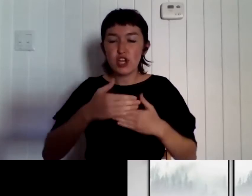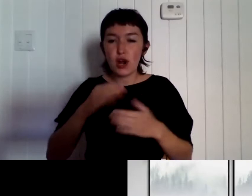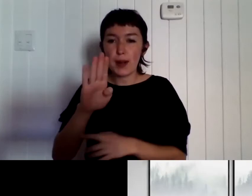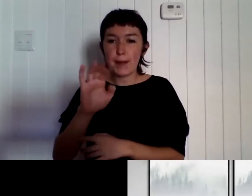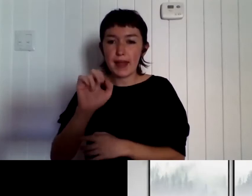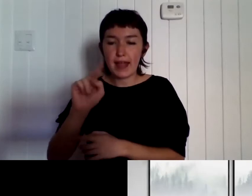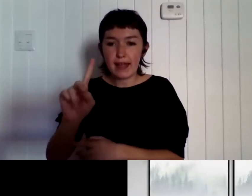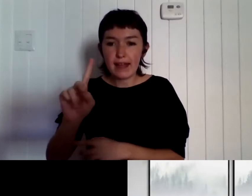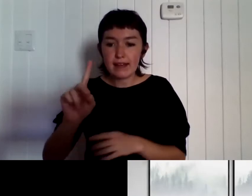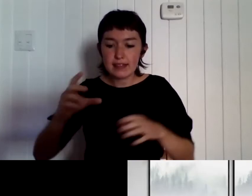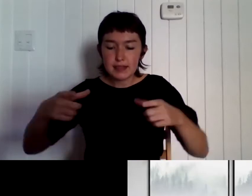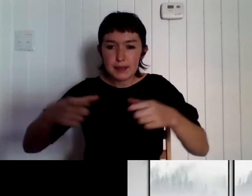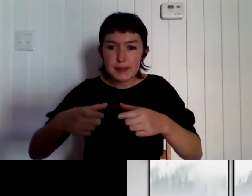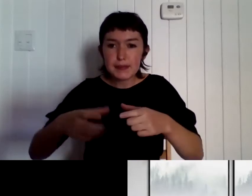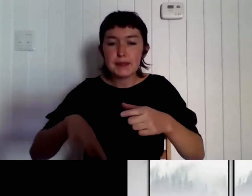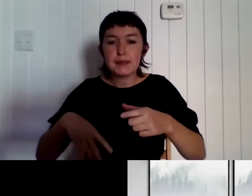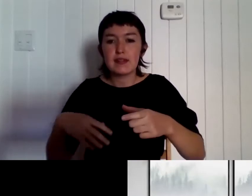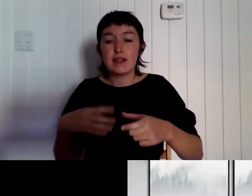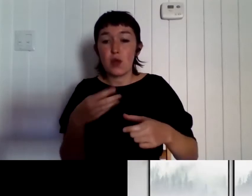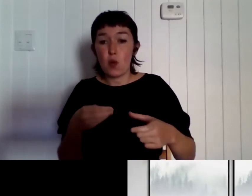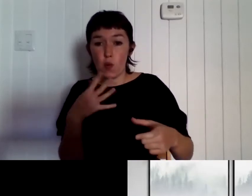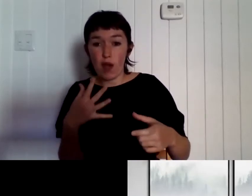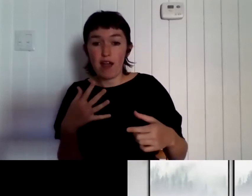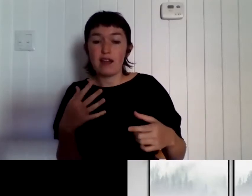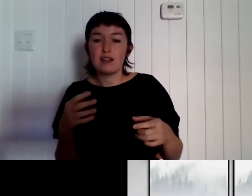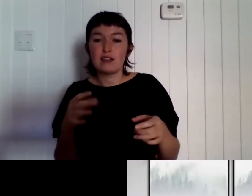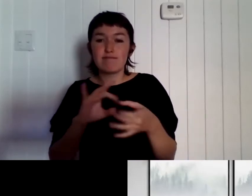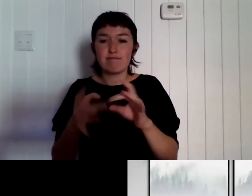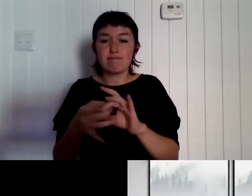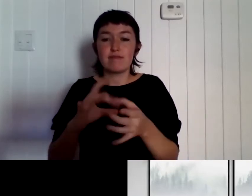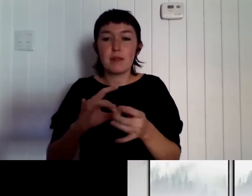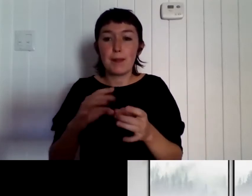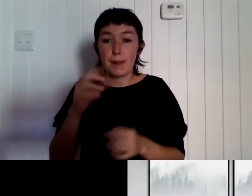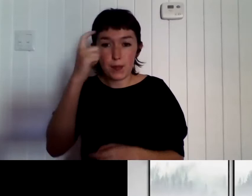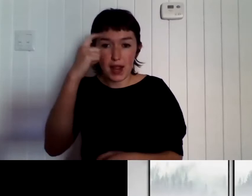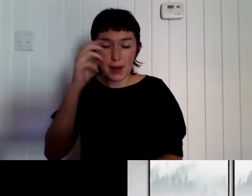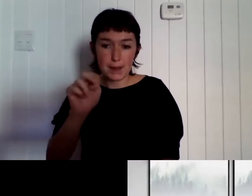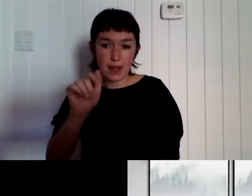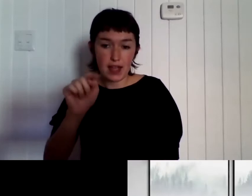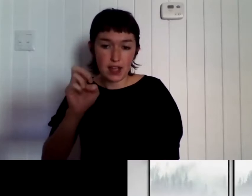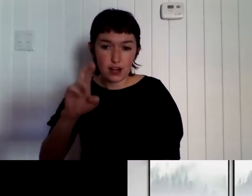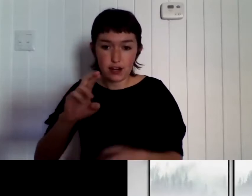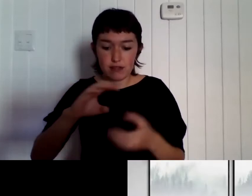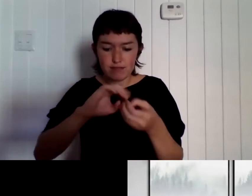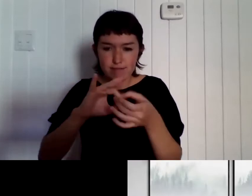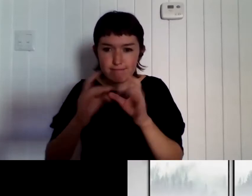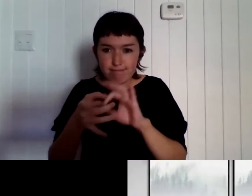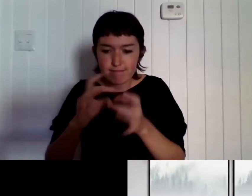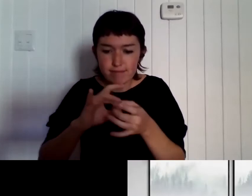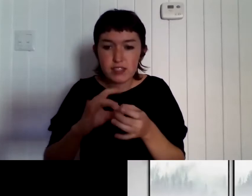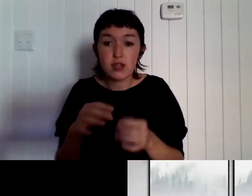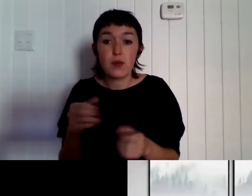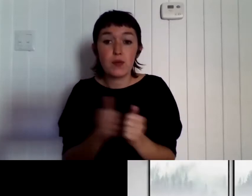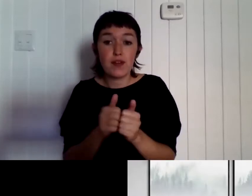gray matter to each other. And so by folding, we can fit in a lot more of that gray matter or cortex.